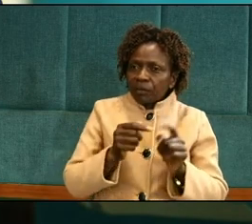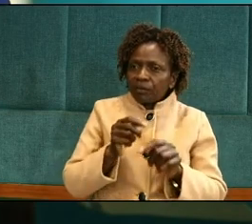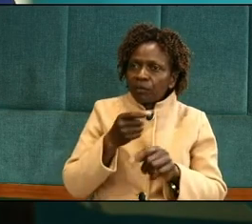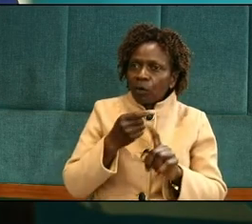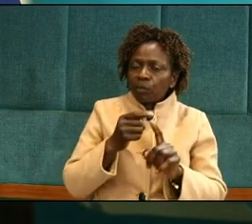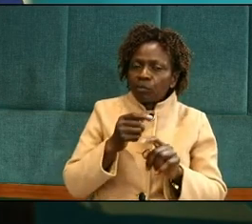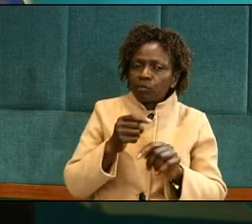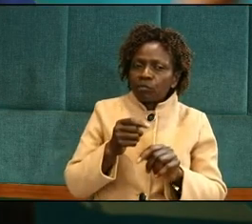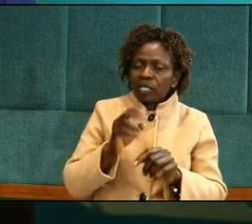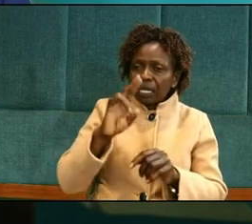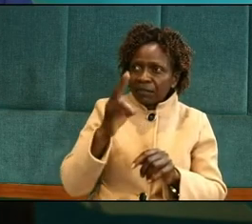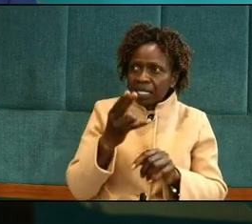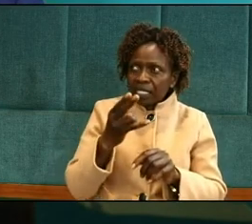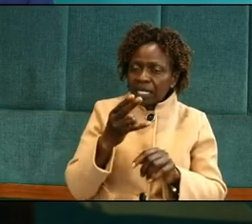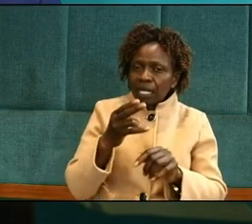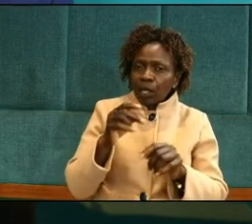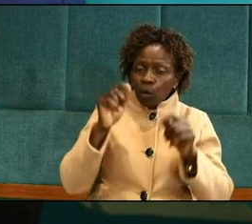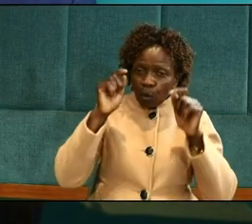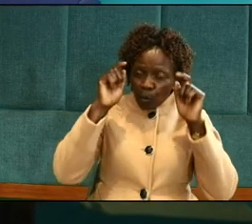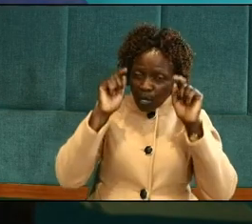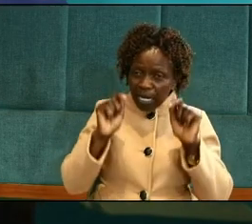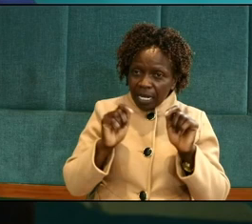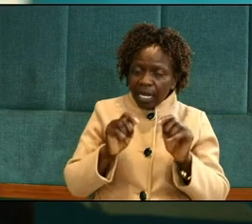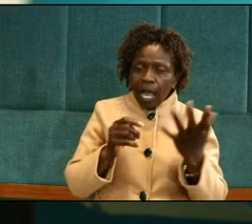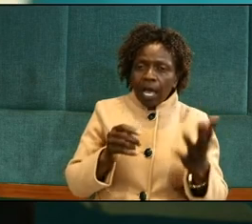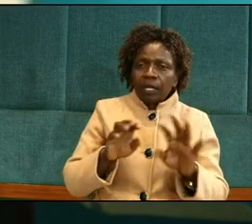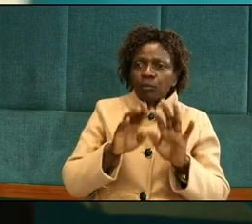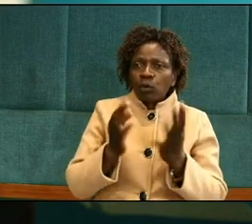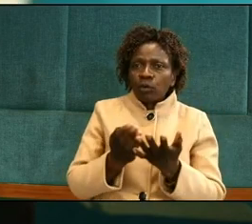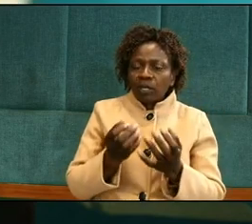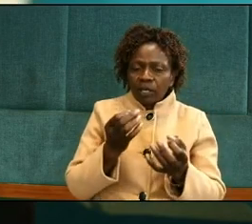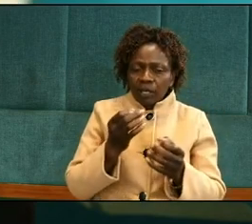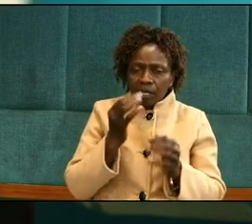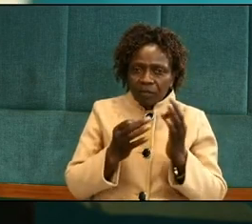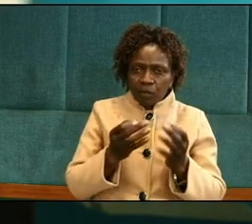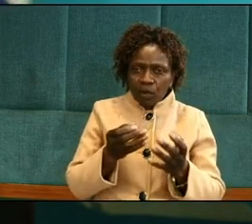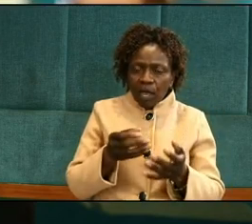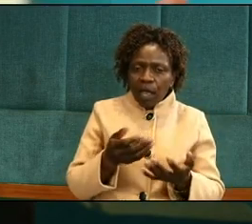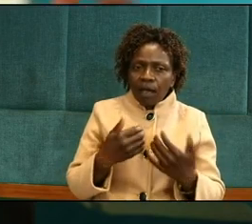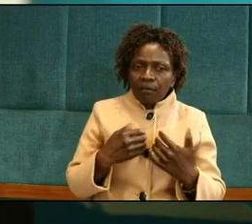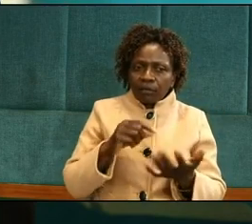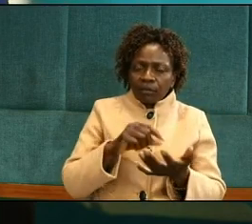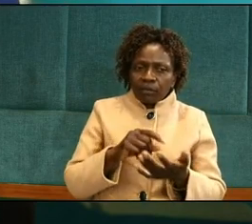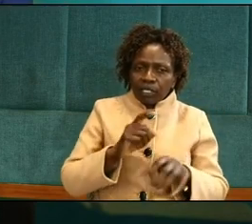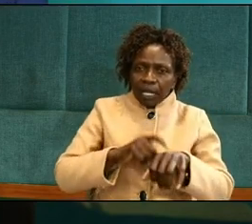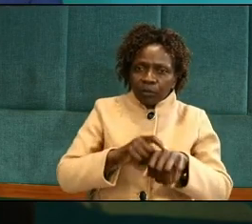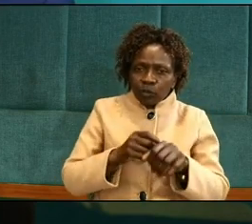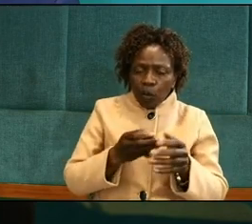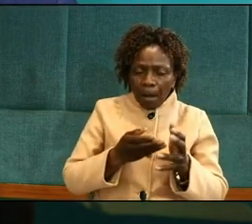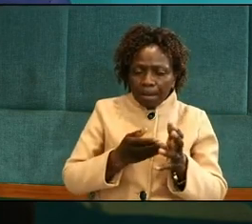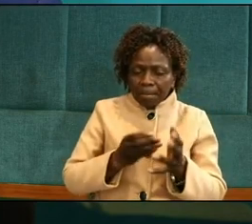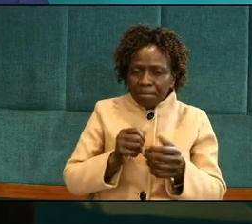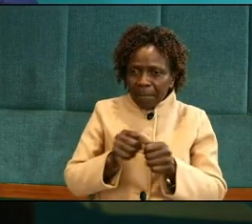Adventist Wedding Handbook. So if you apparently get some time to pass through Zambia, or at least you know someone who is